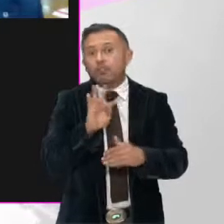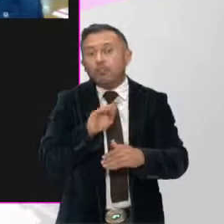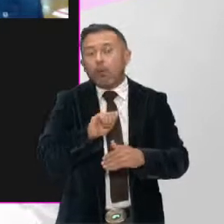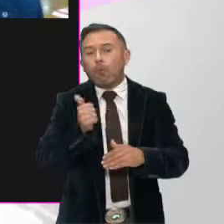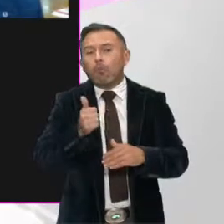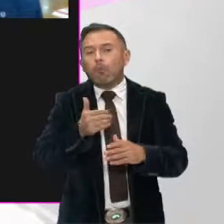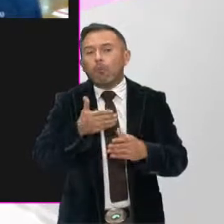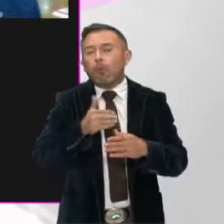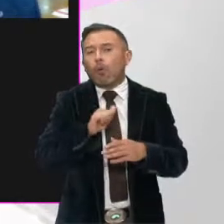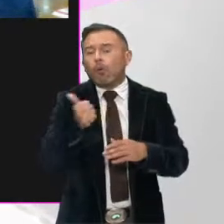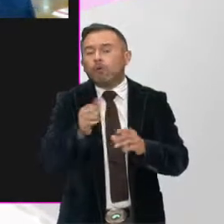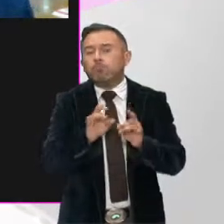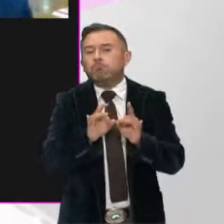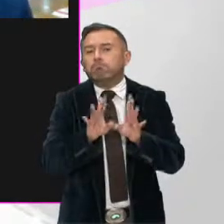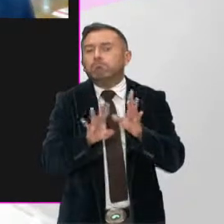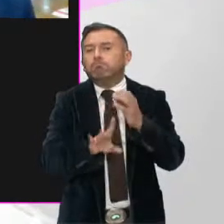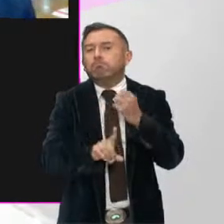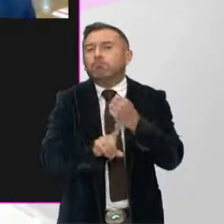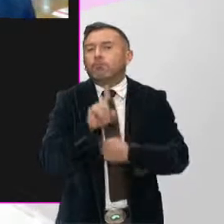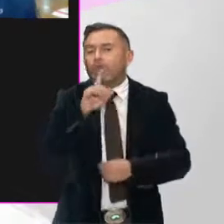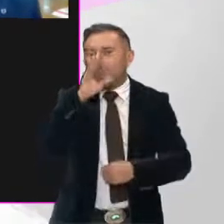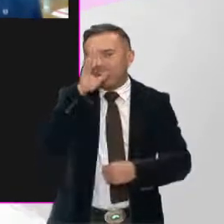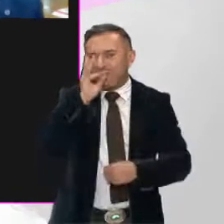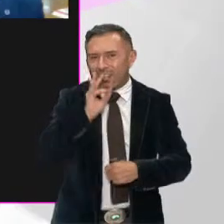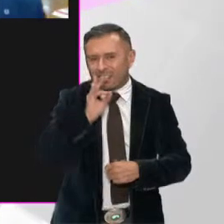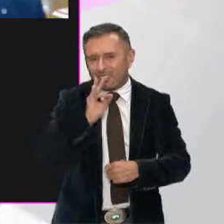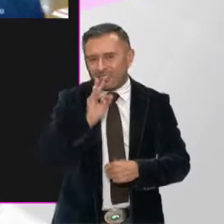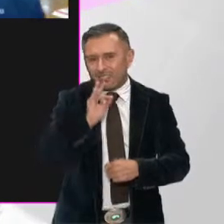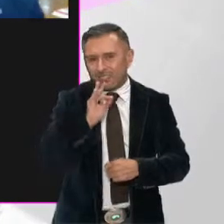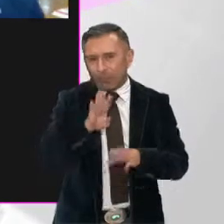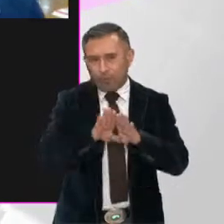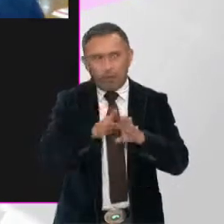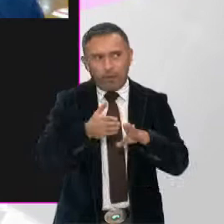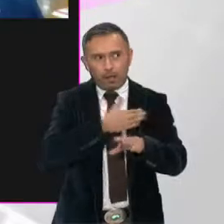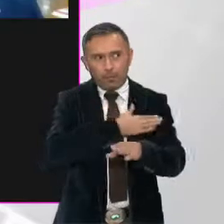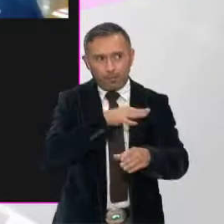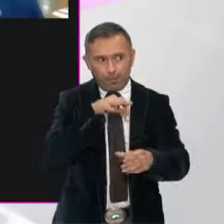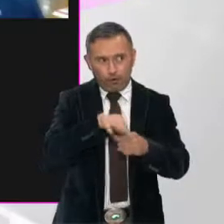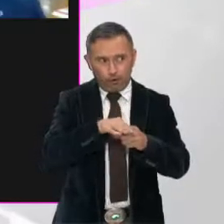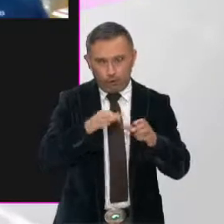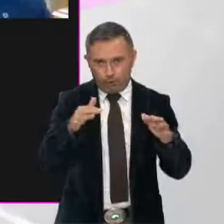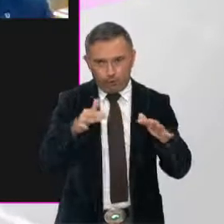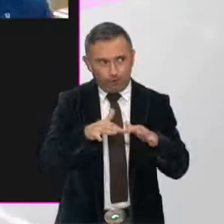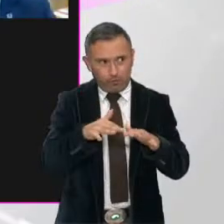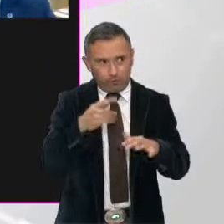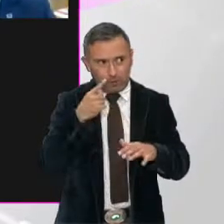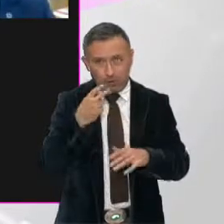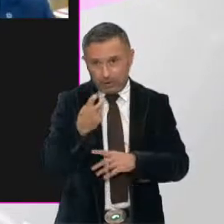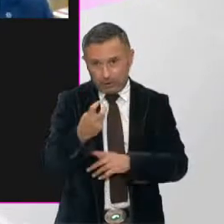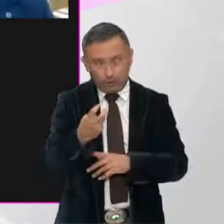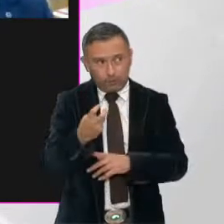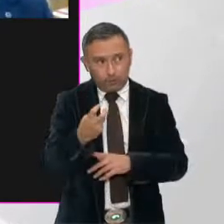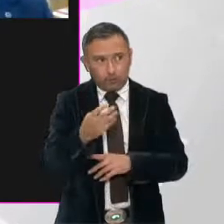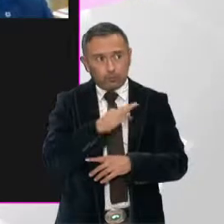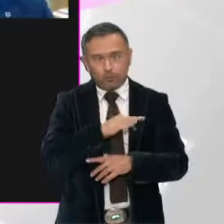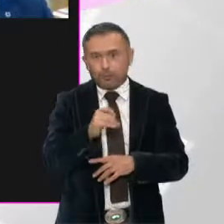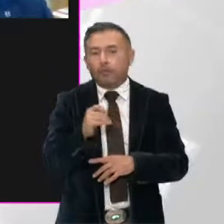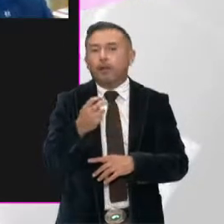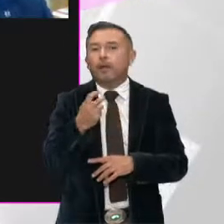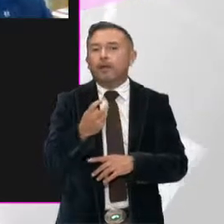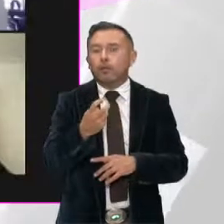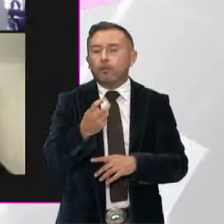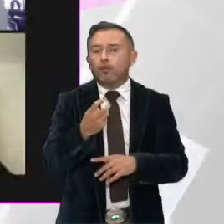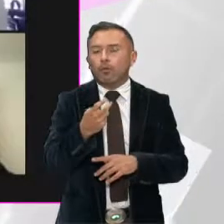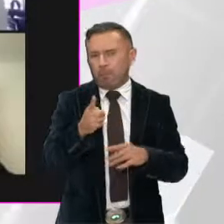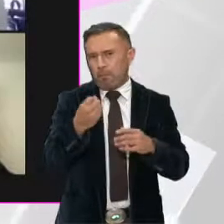process or many other elements could have an impact on the elections.